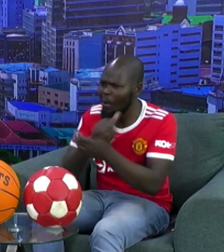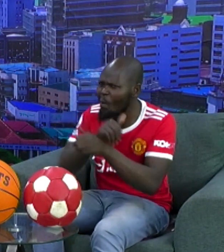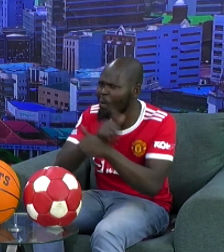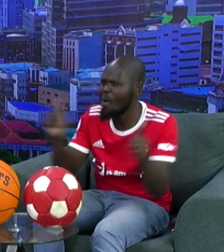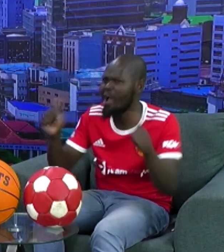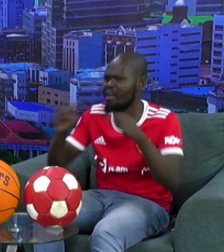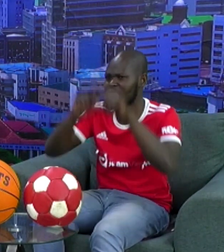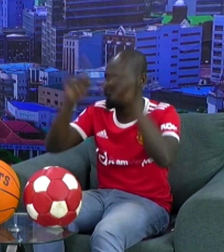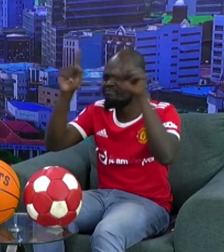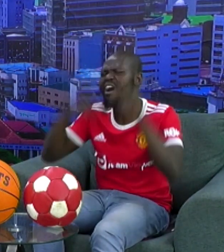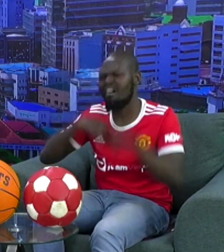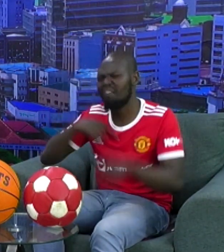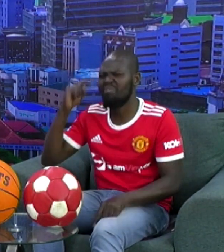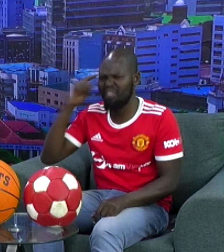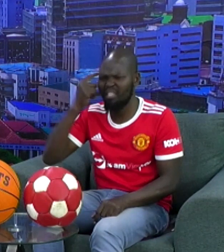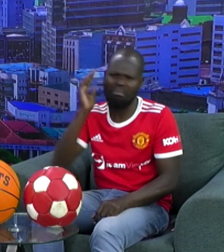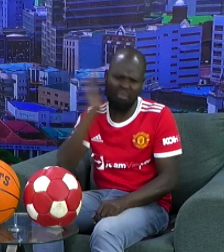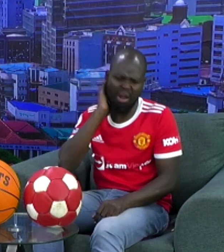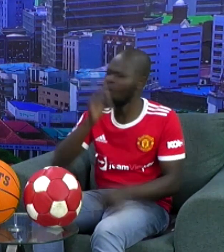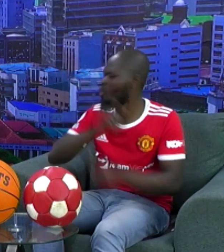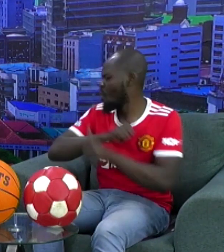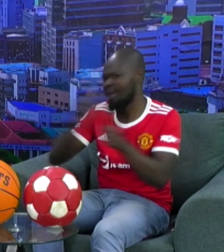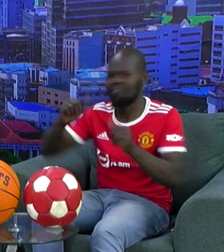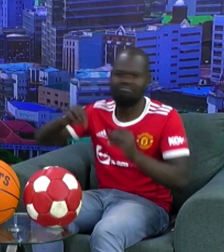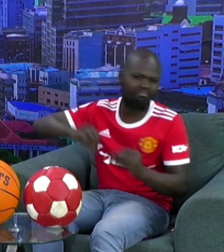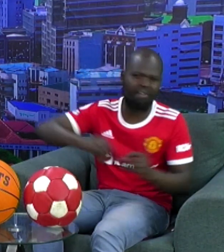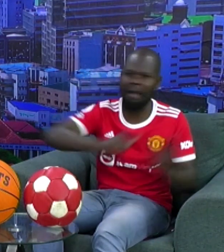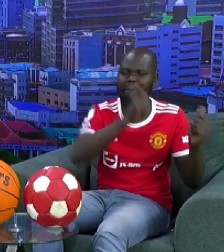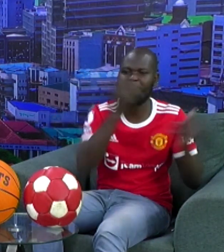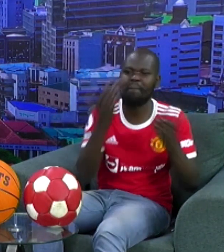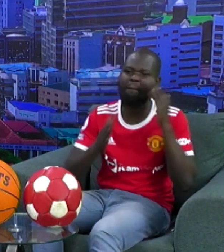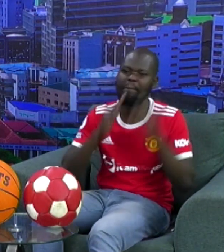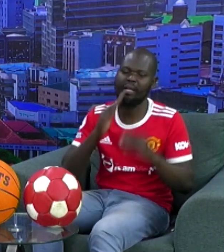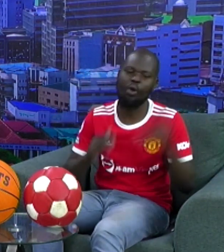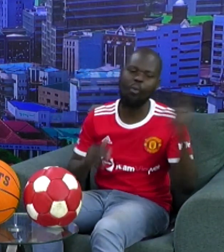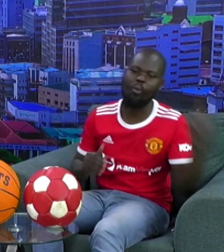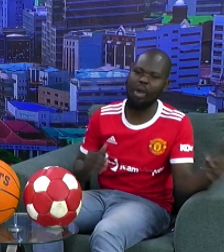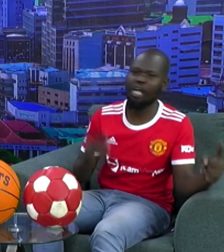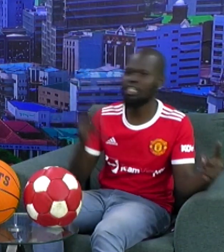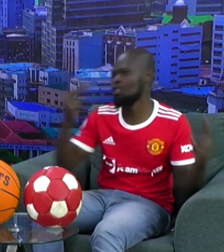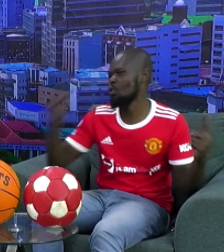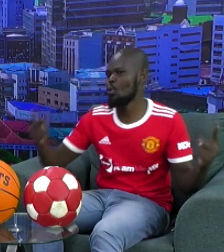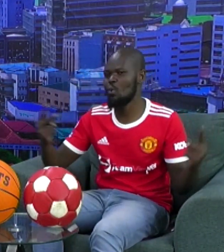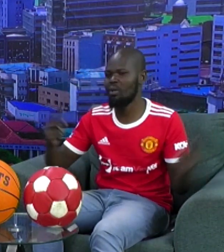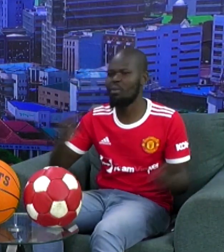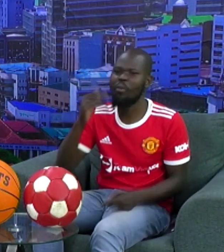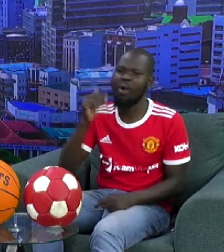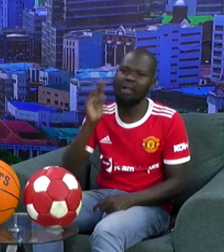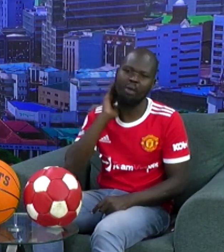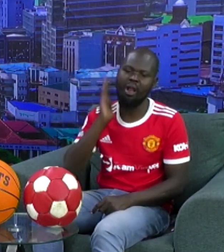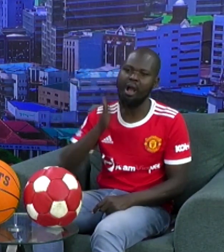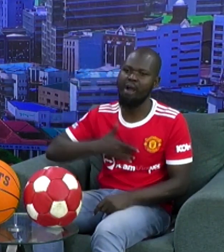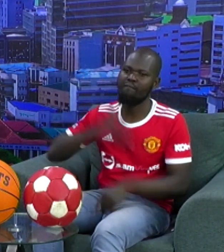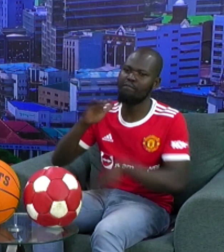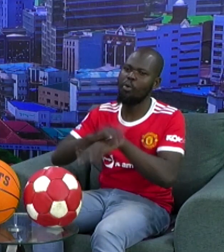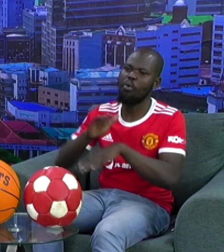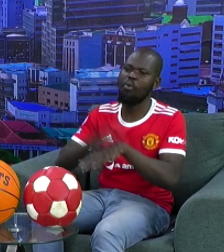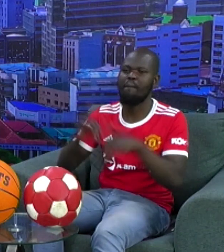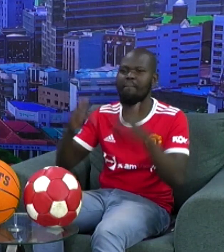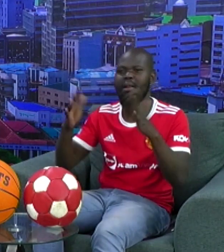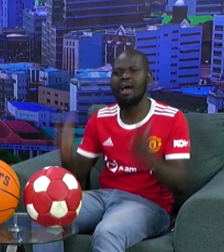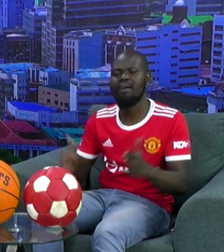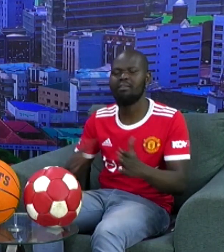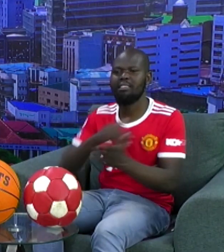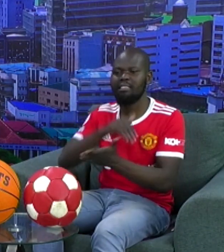Moranga Seals was promoted just recently. So with the trend that they have been put in this KPL, I